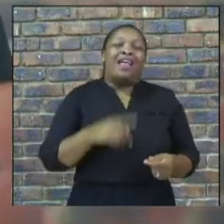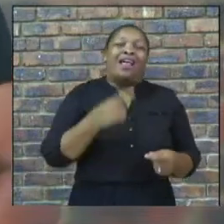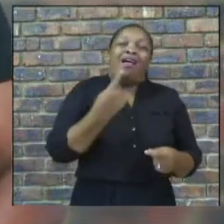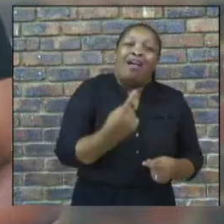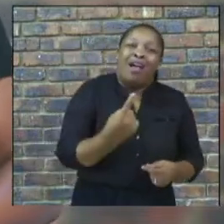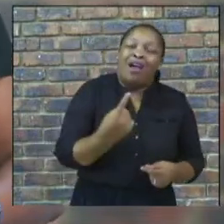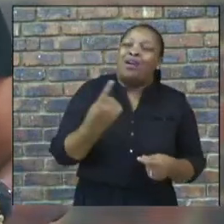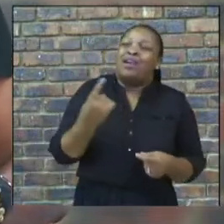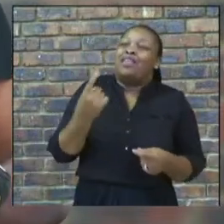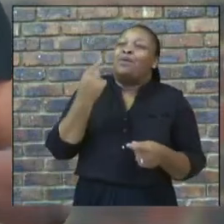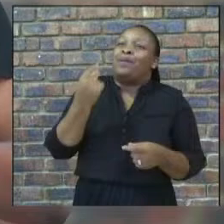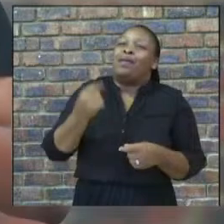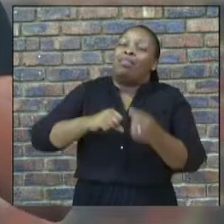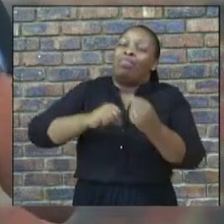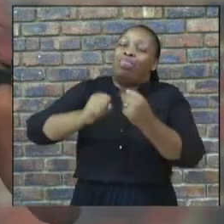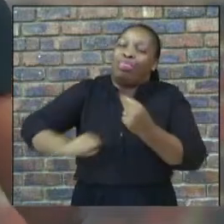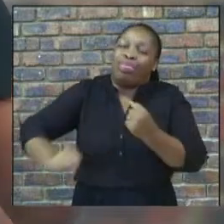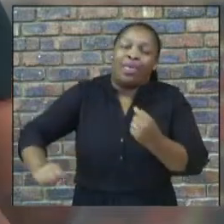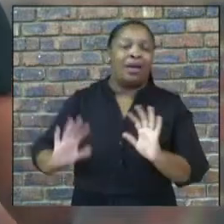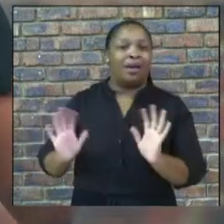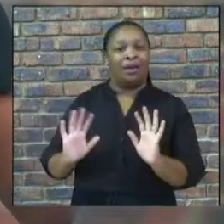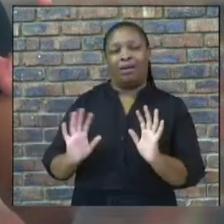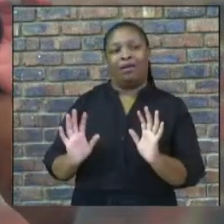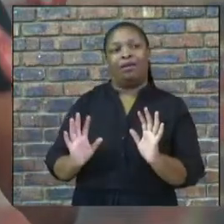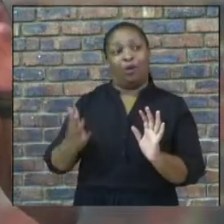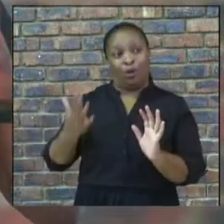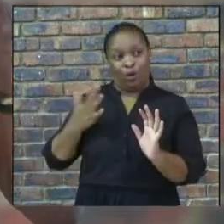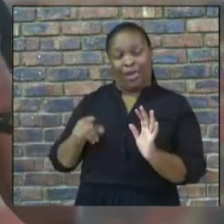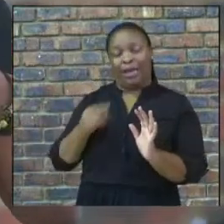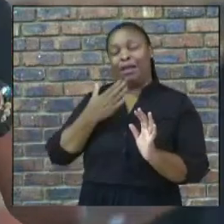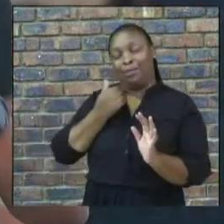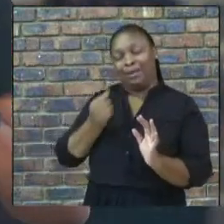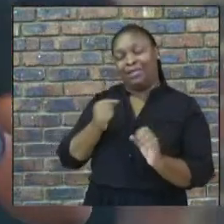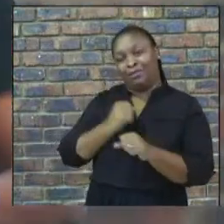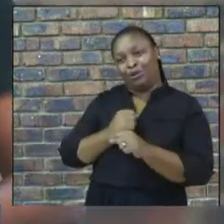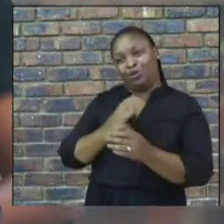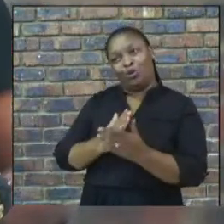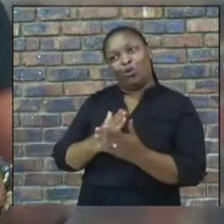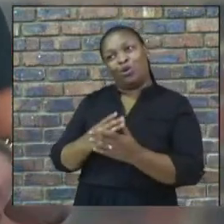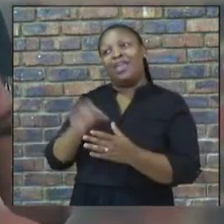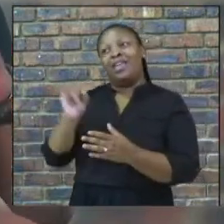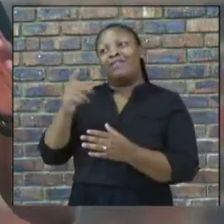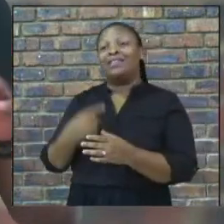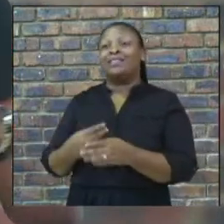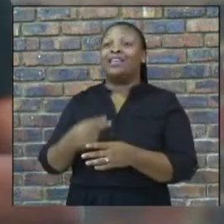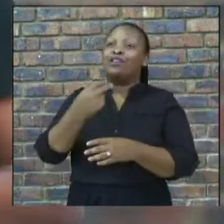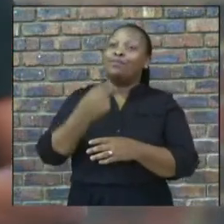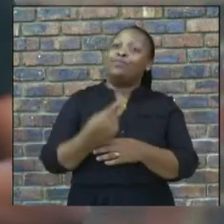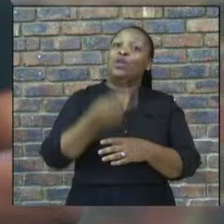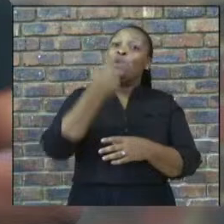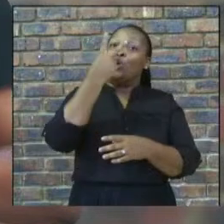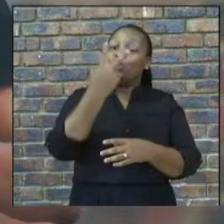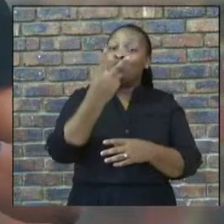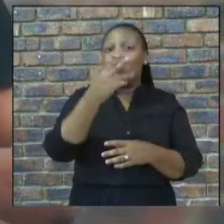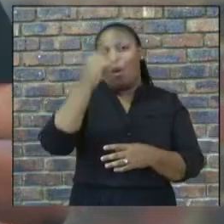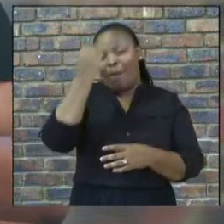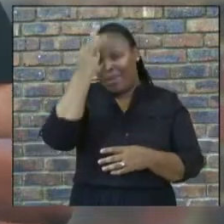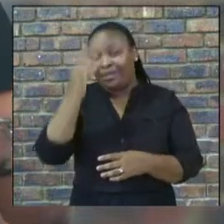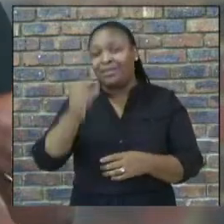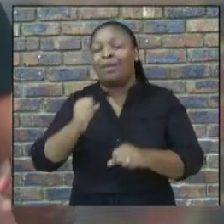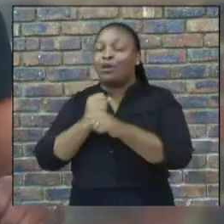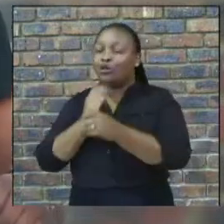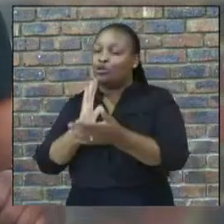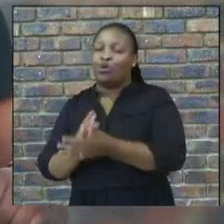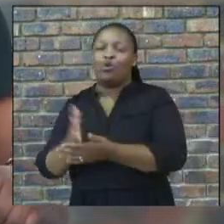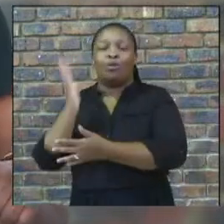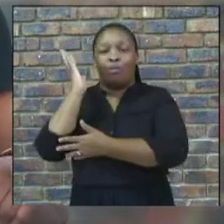rileng. At some point tshwantse re kgone ba thusa ka lunch again, so re batlo move